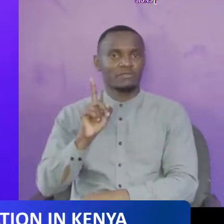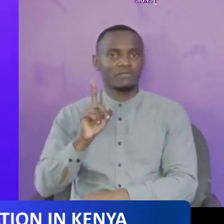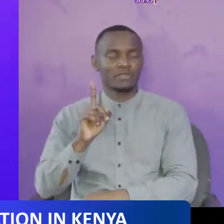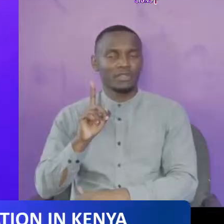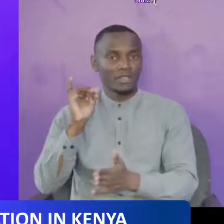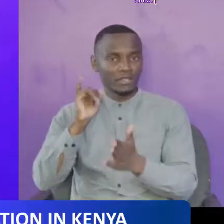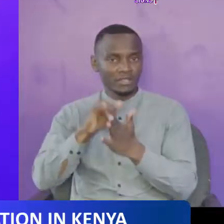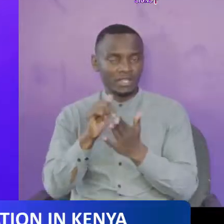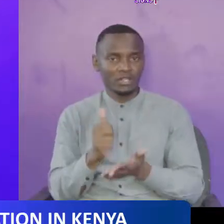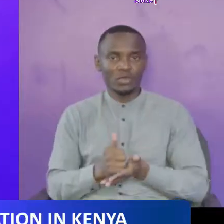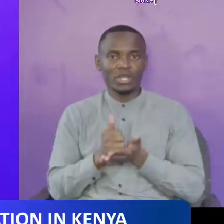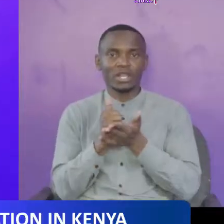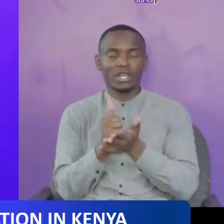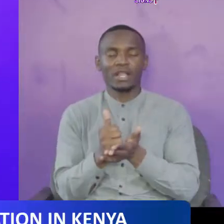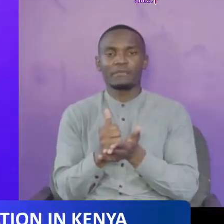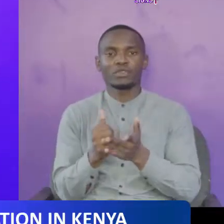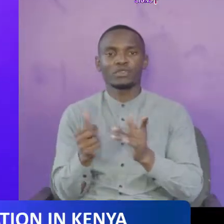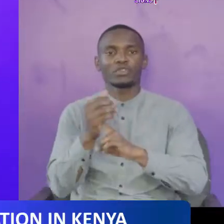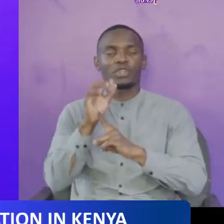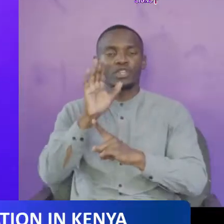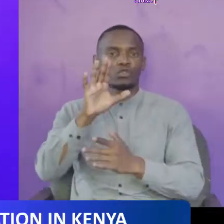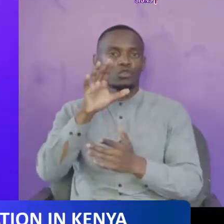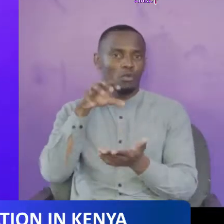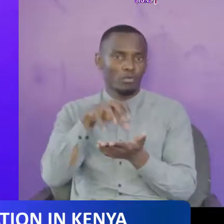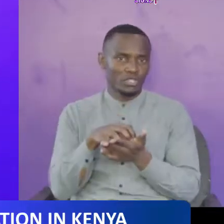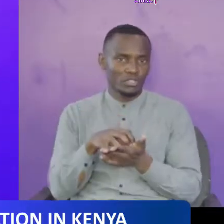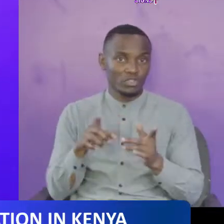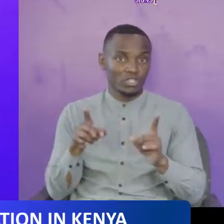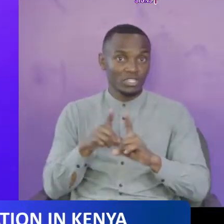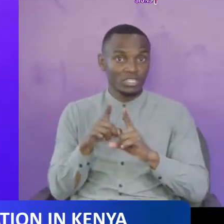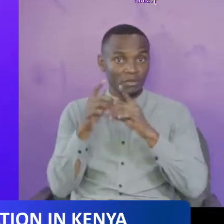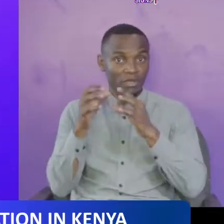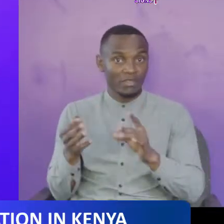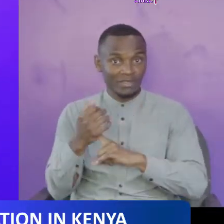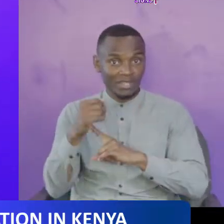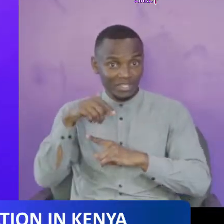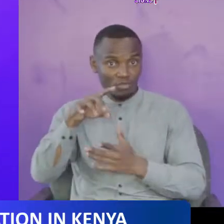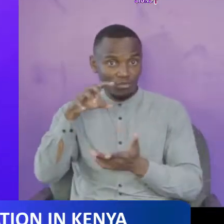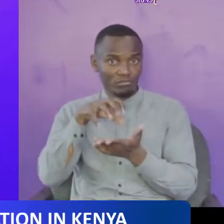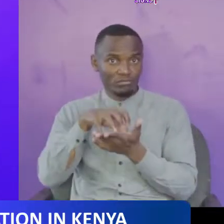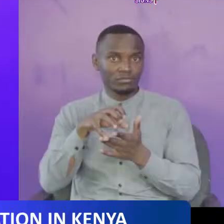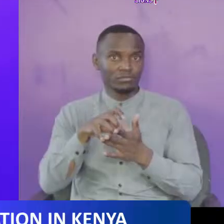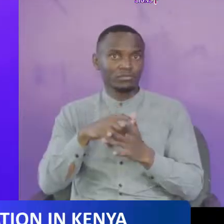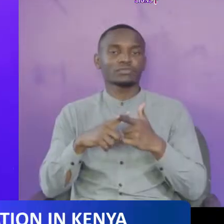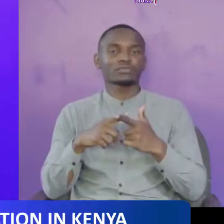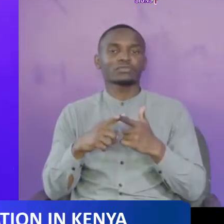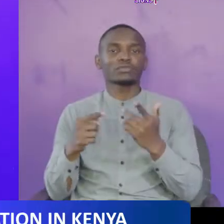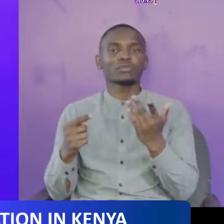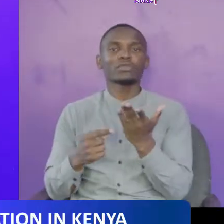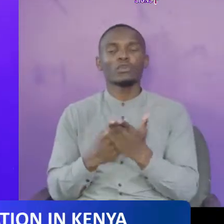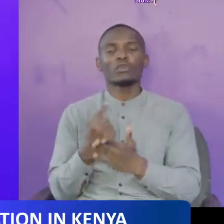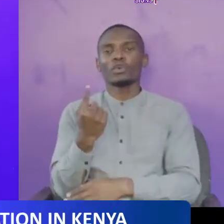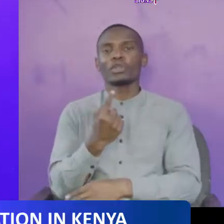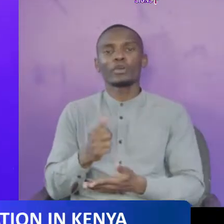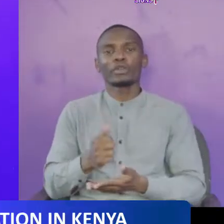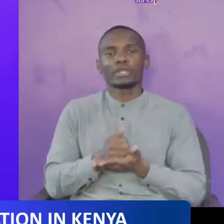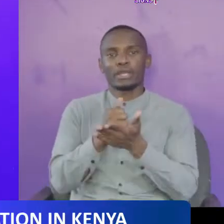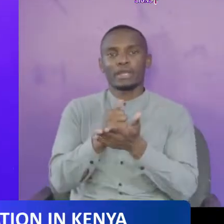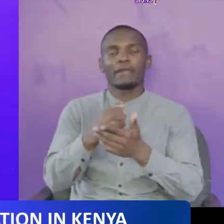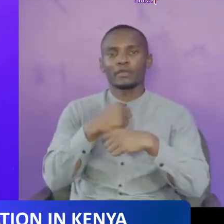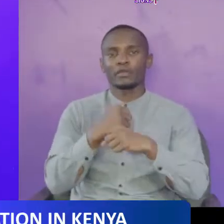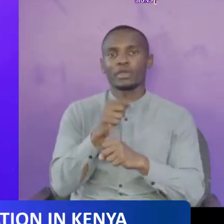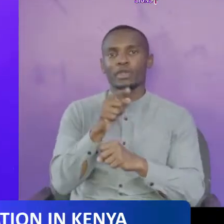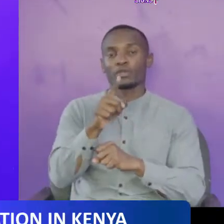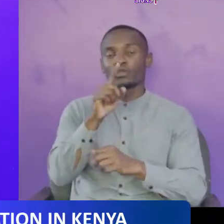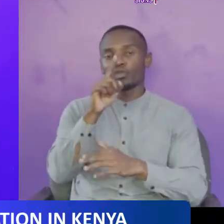you to find your place. And in finding your place, technology will only assist to make you a better gardener,